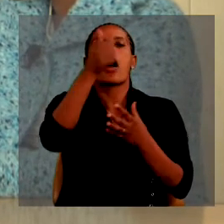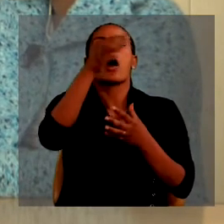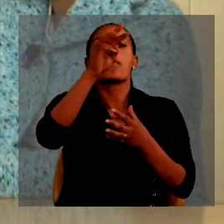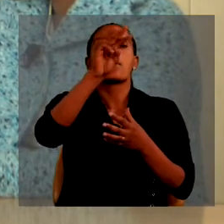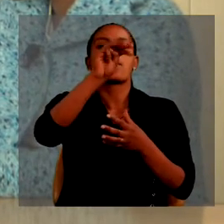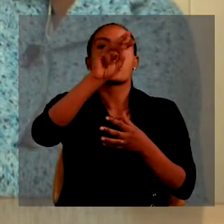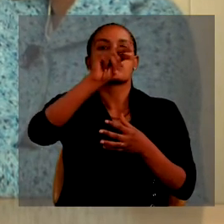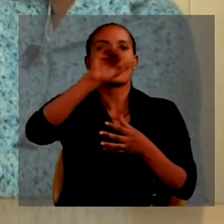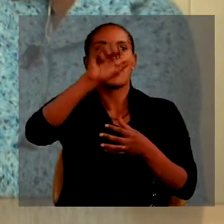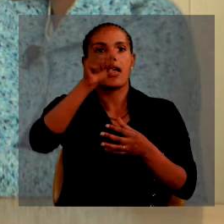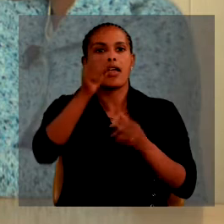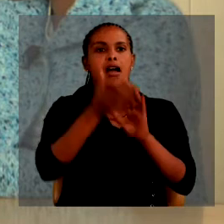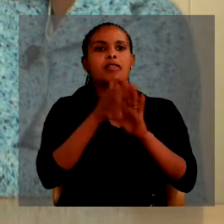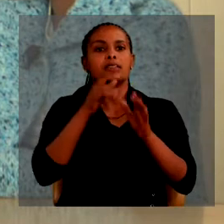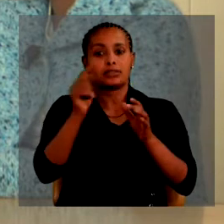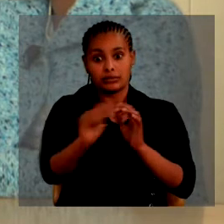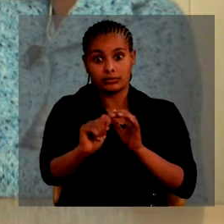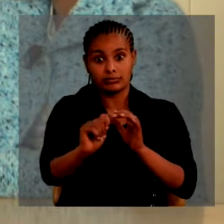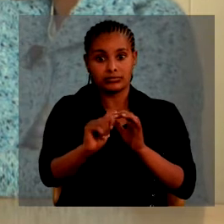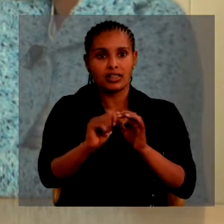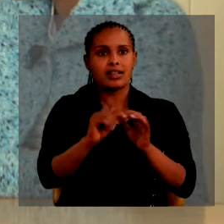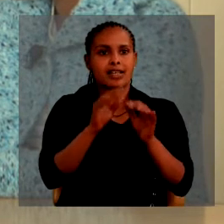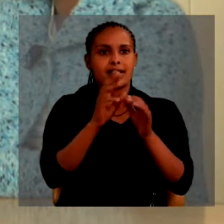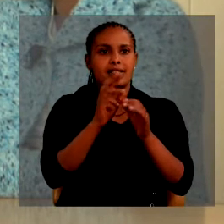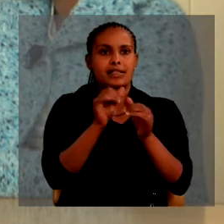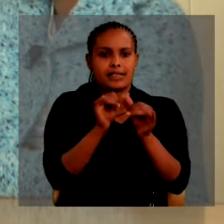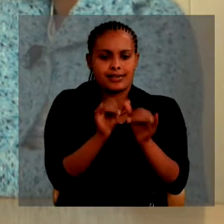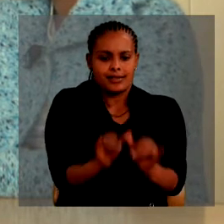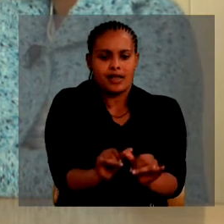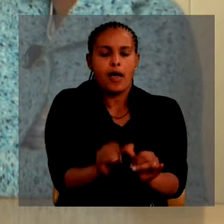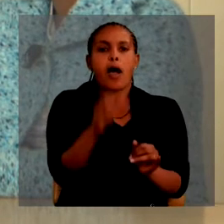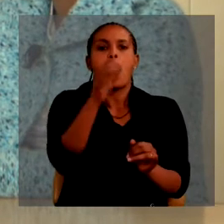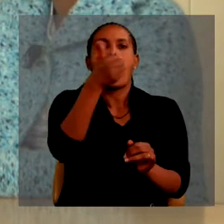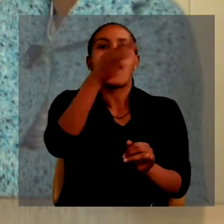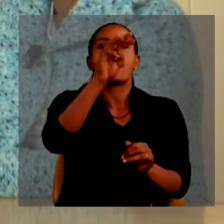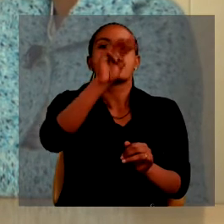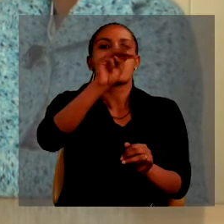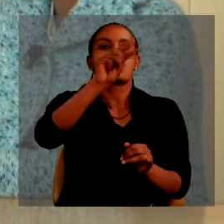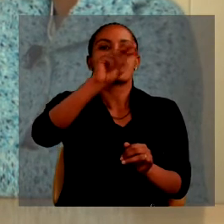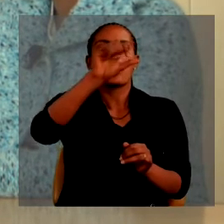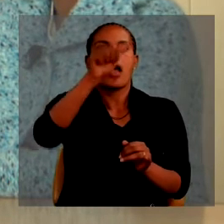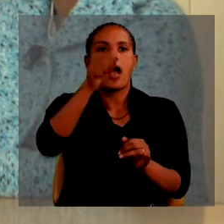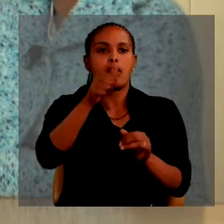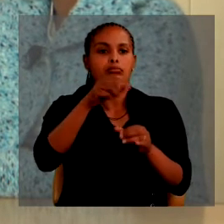When latrines stink, it is ammonia coming out.